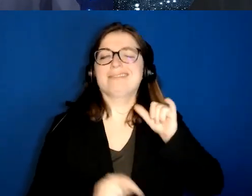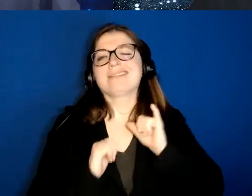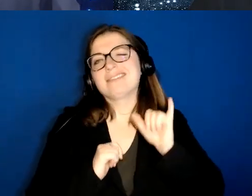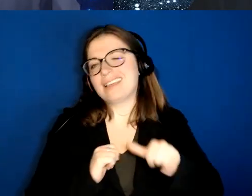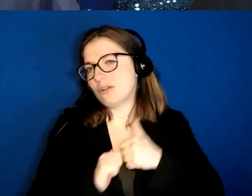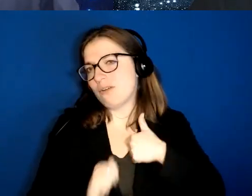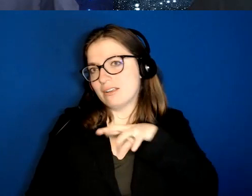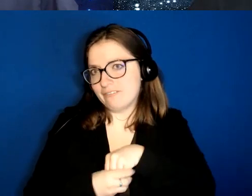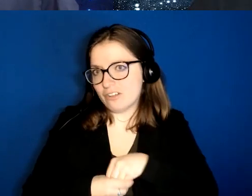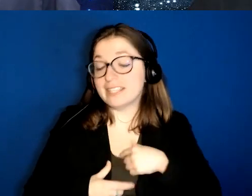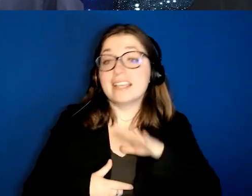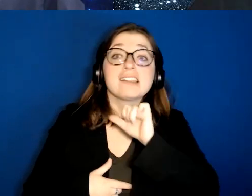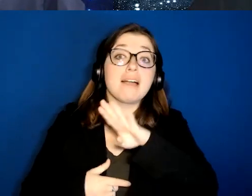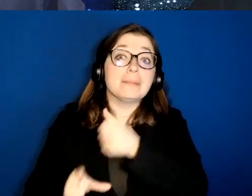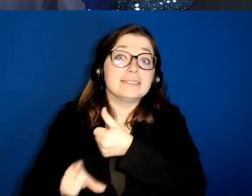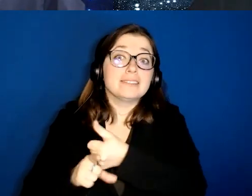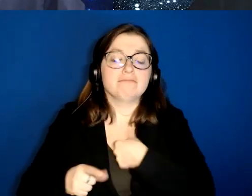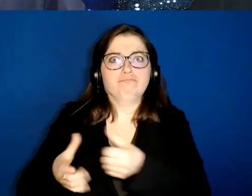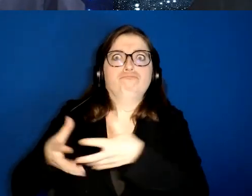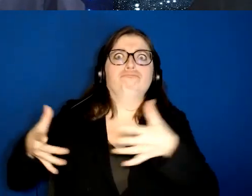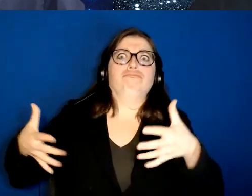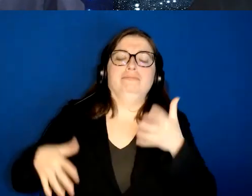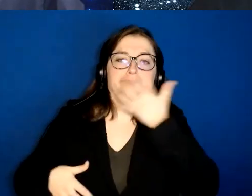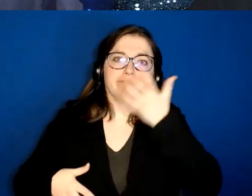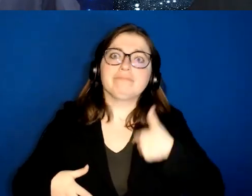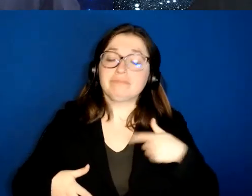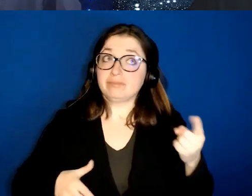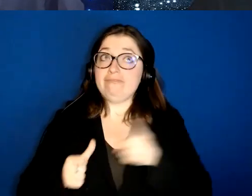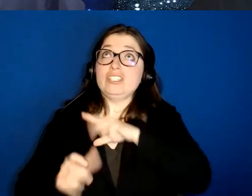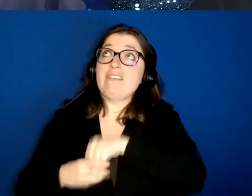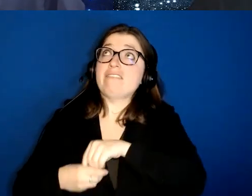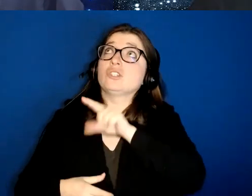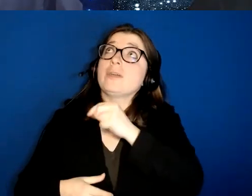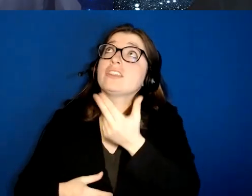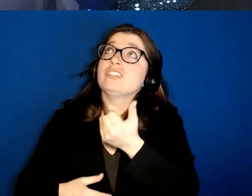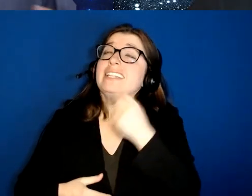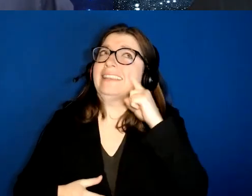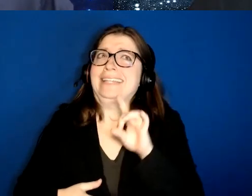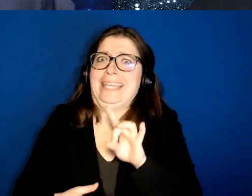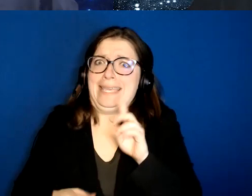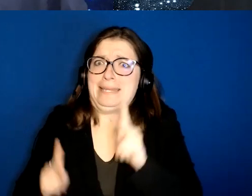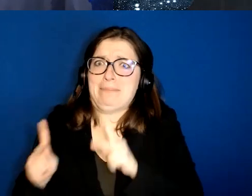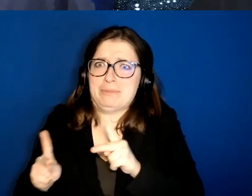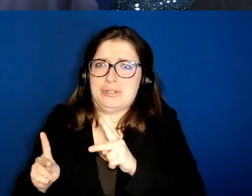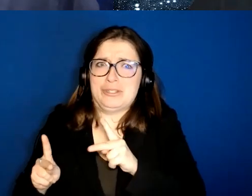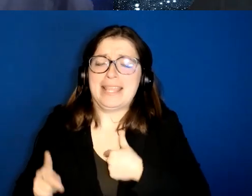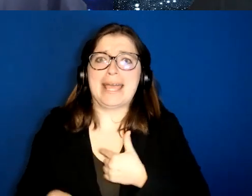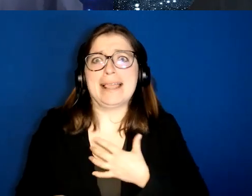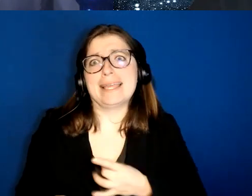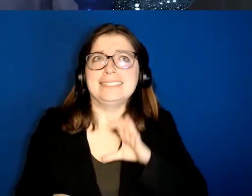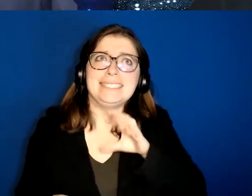club has grown. When I first got involved with them in 2013, I think there were 8 people who liked to CTF.